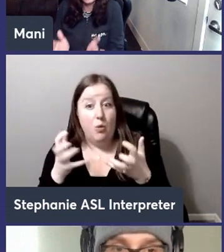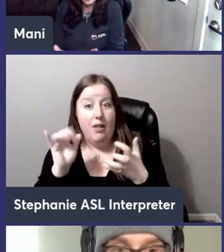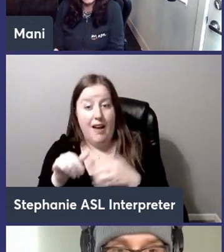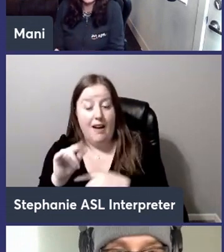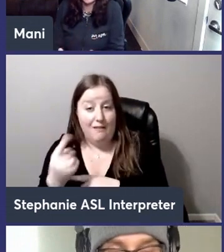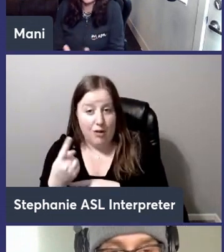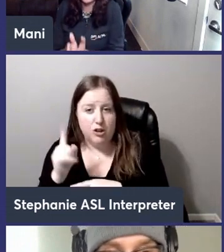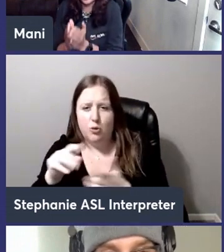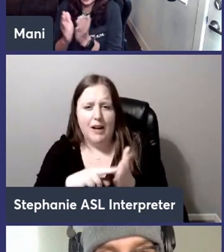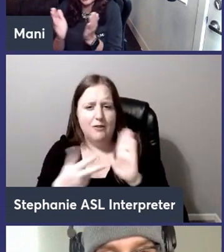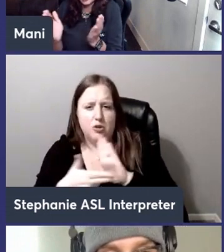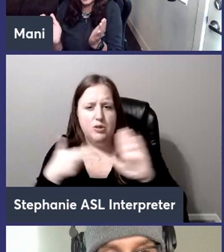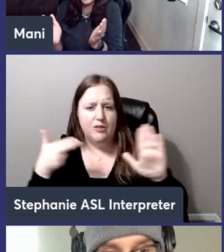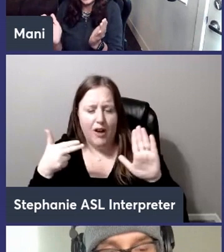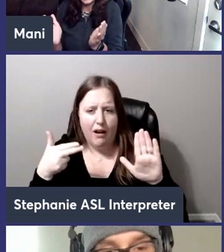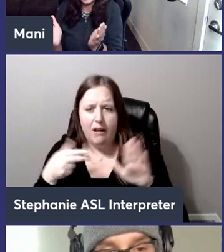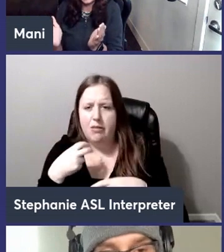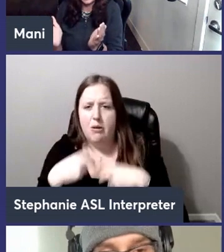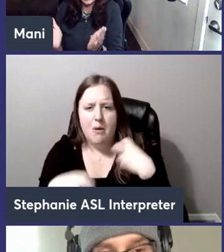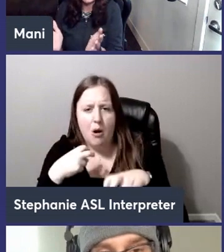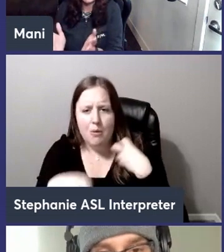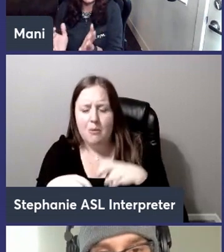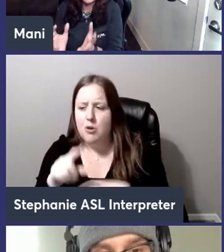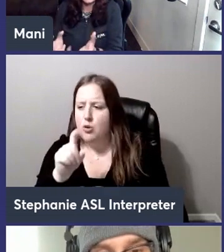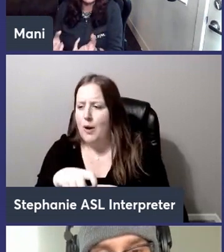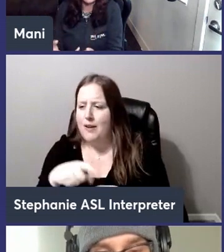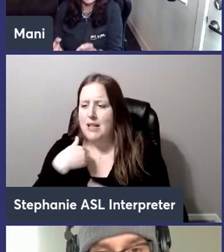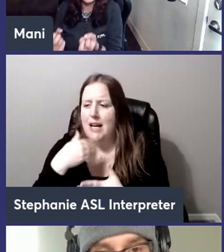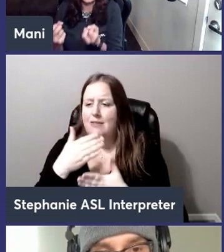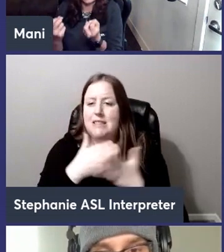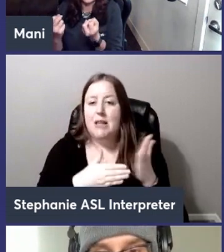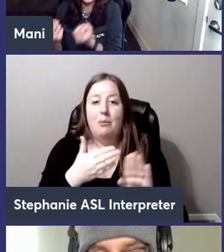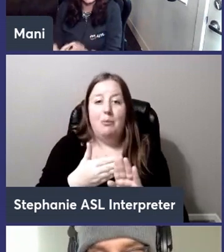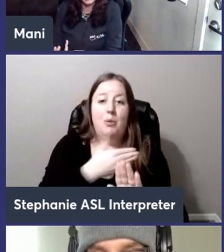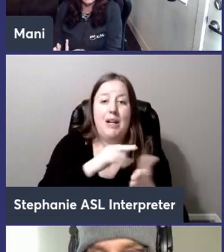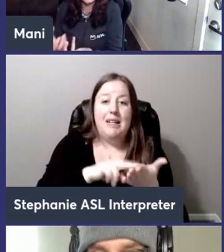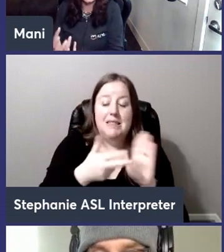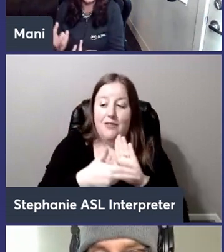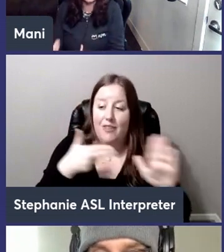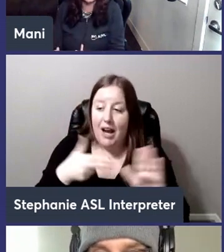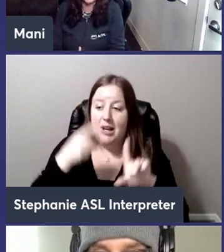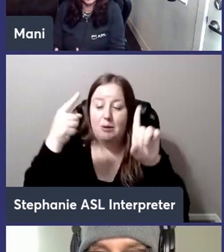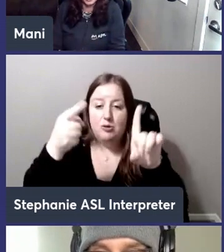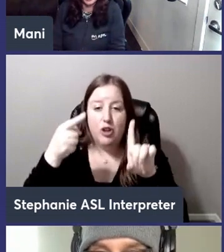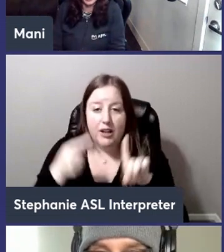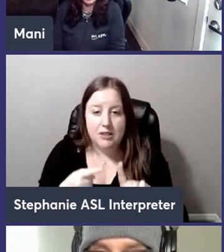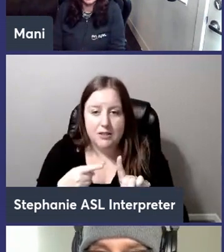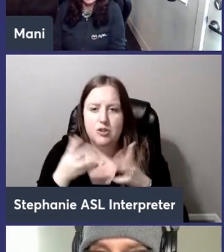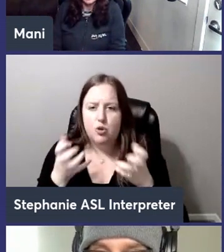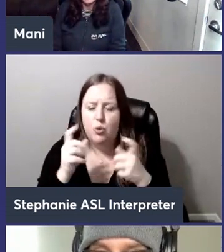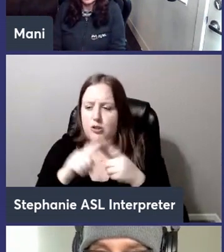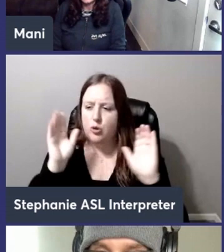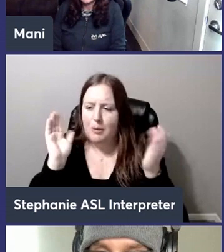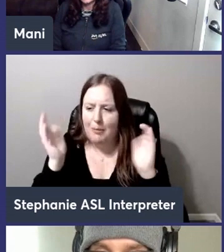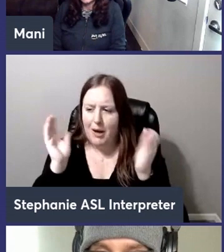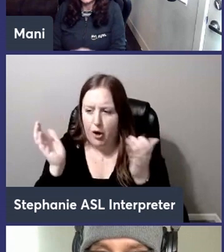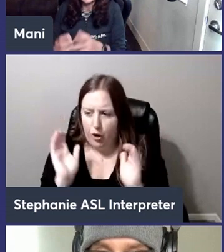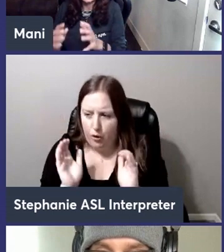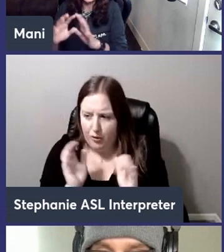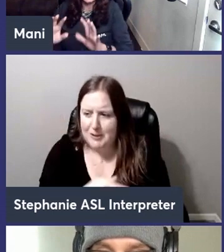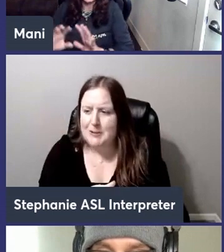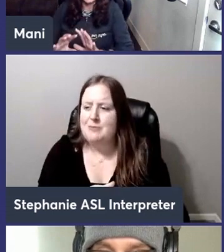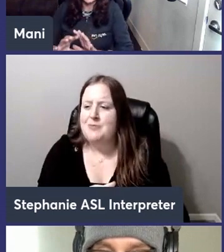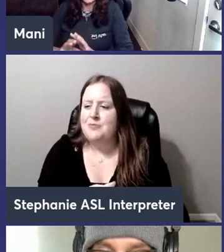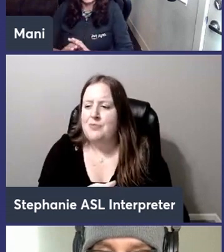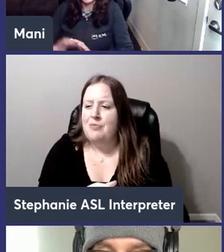to define the problem. You have to have some predefined objectives against which you want to compare. Because there